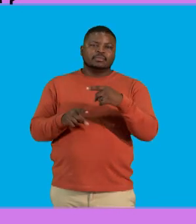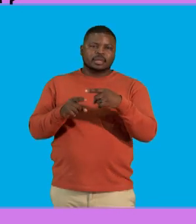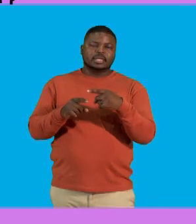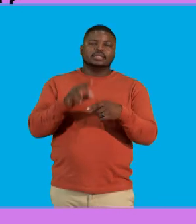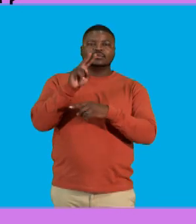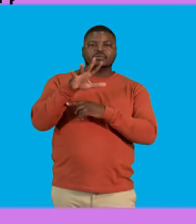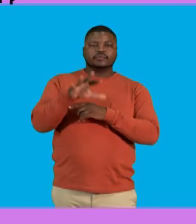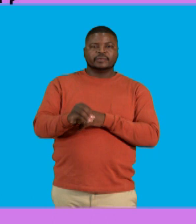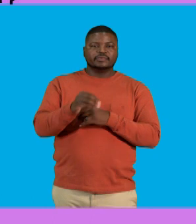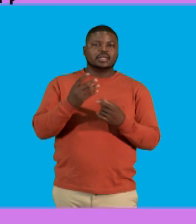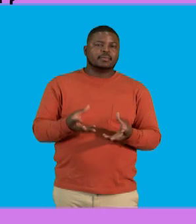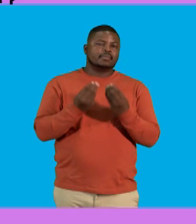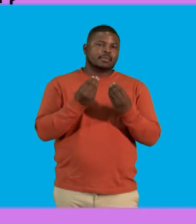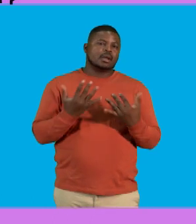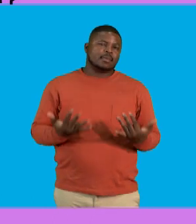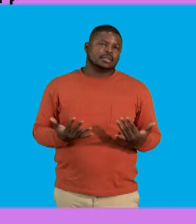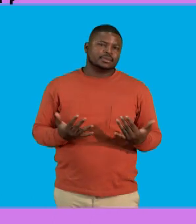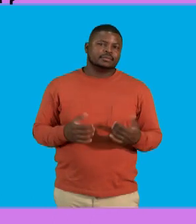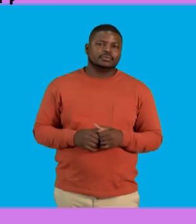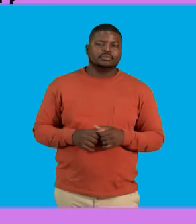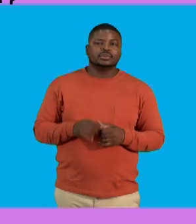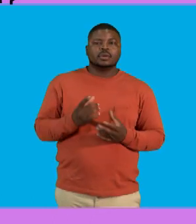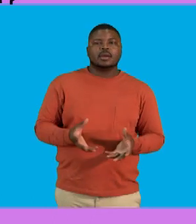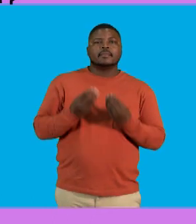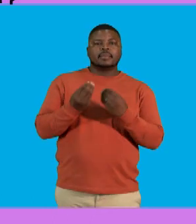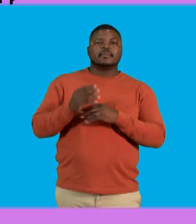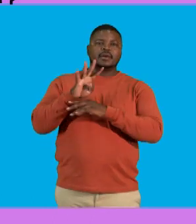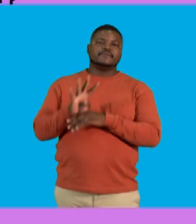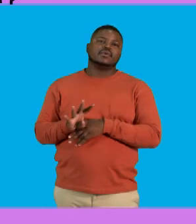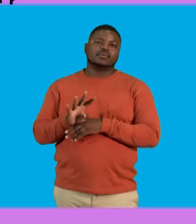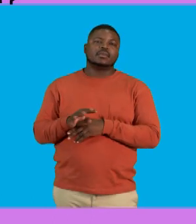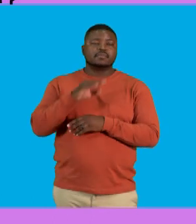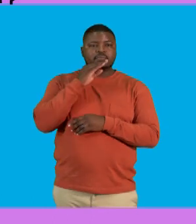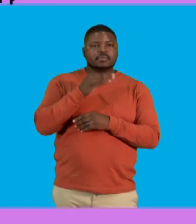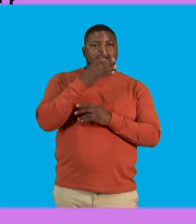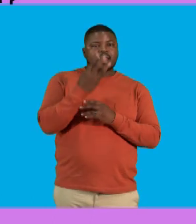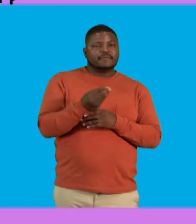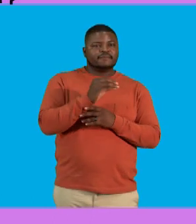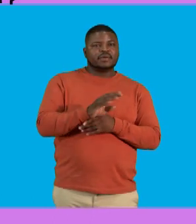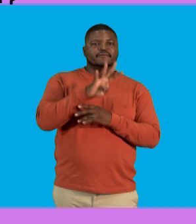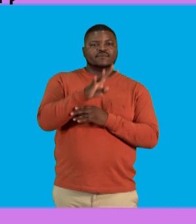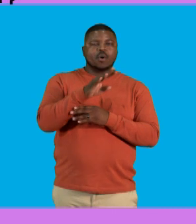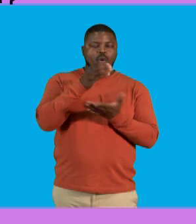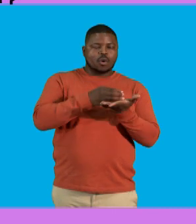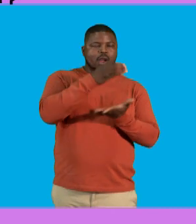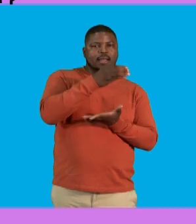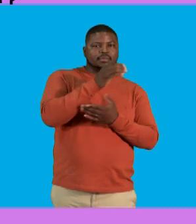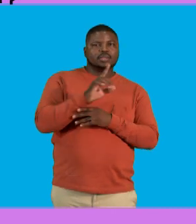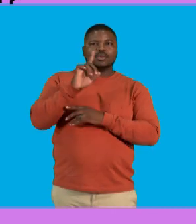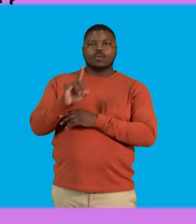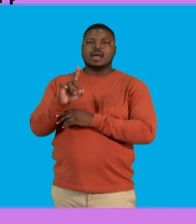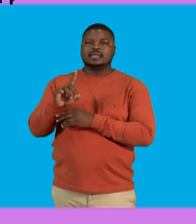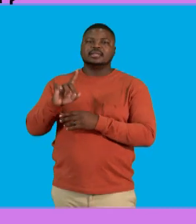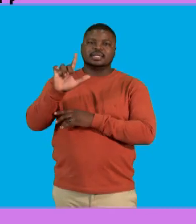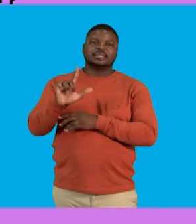Let's punch it on our calculators. We are getting 4. So it means we have 4 cups in 1